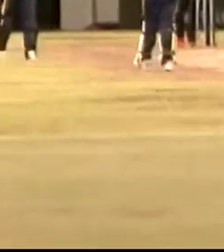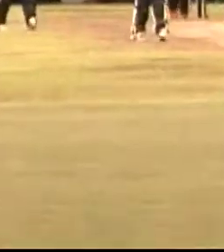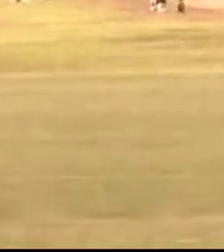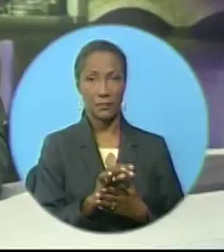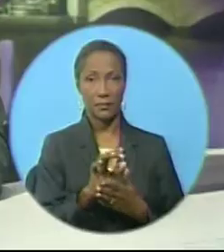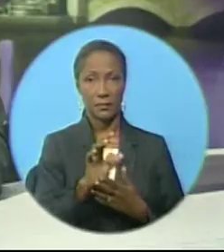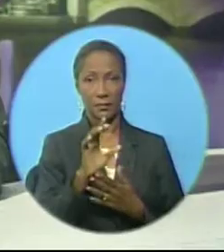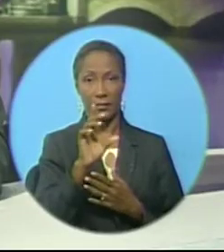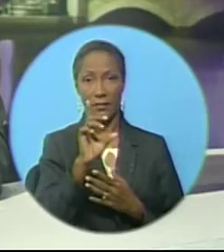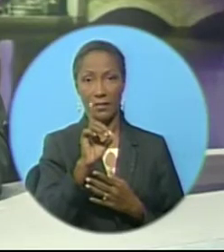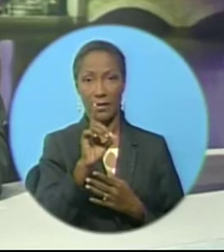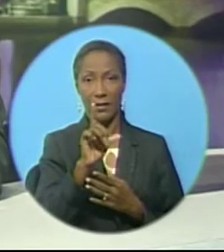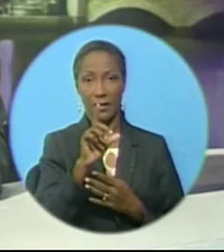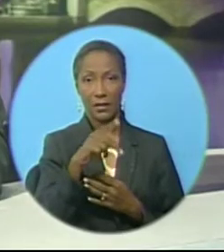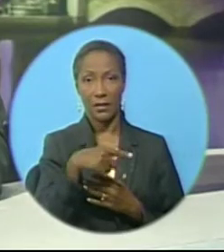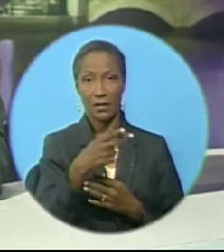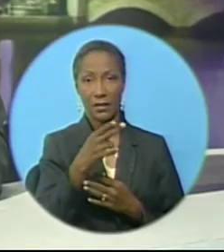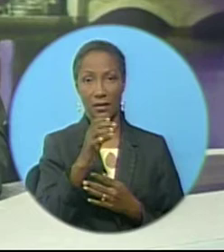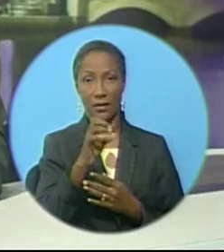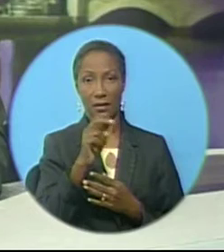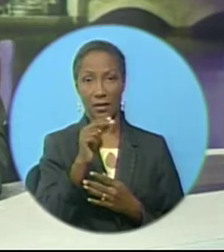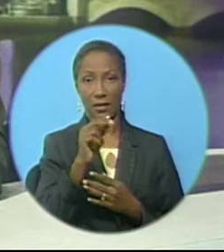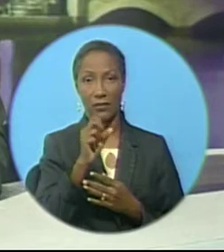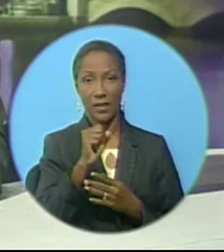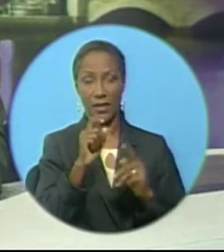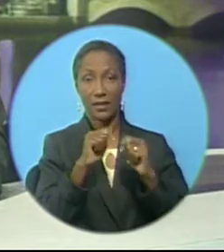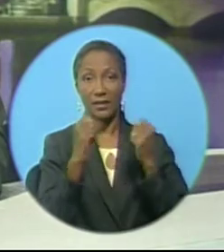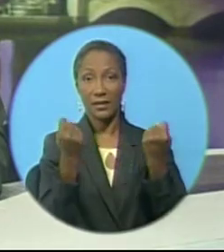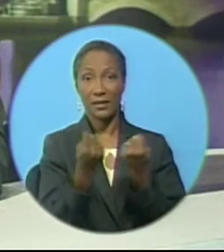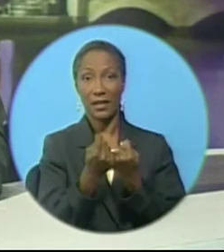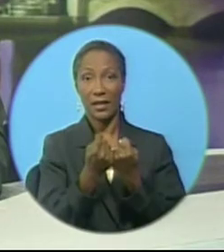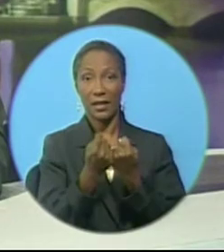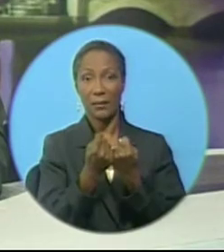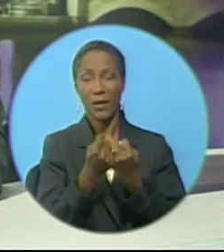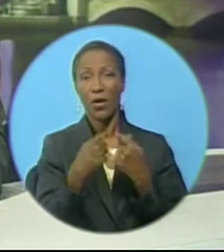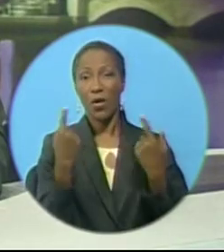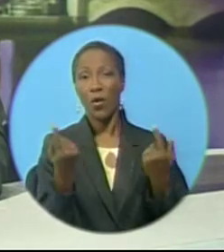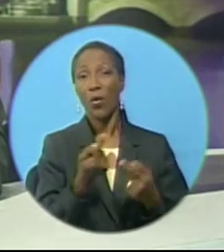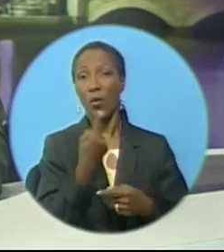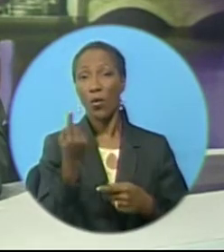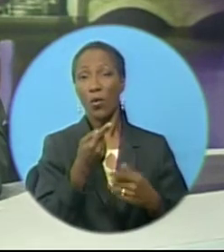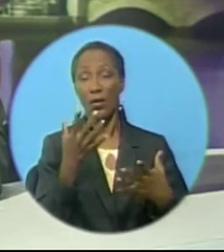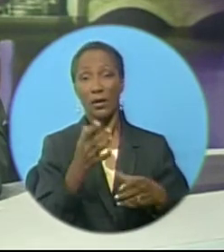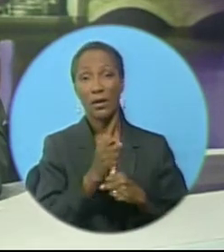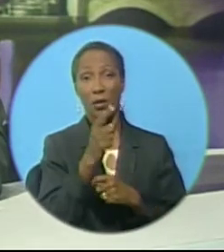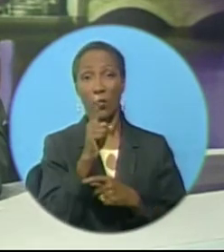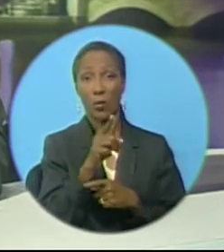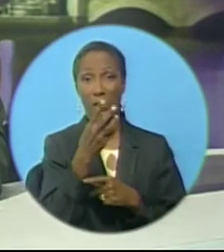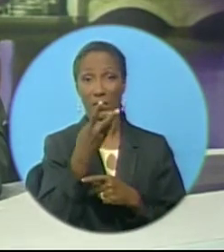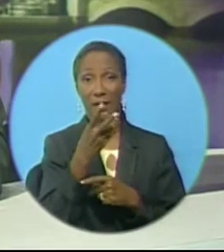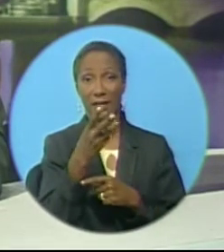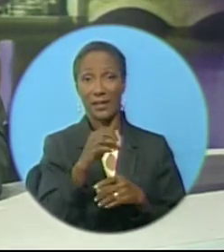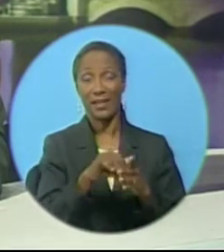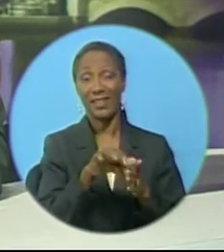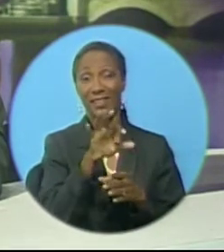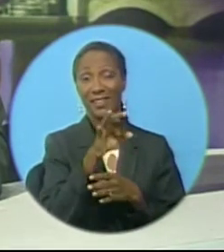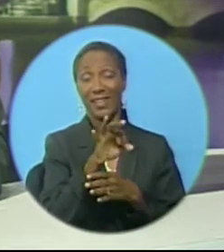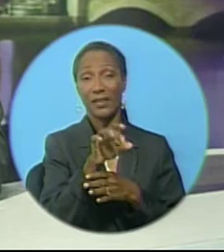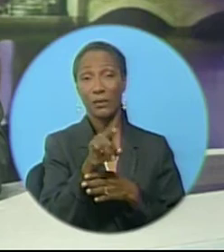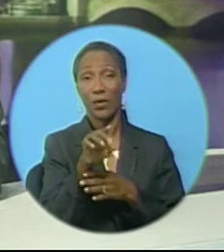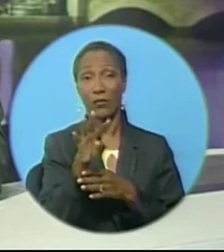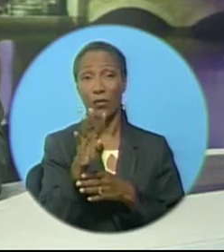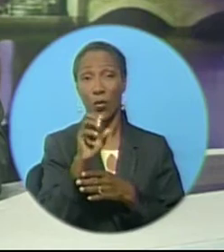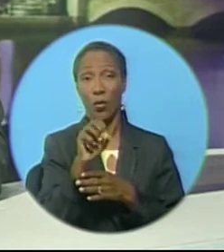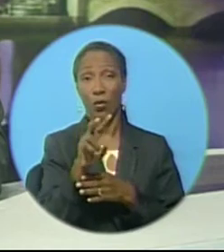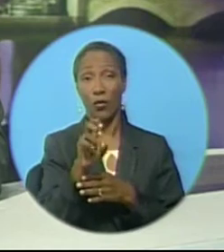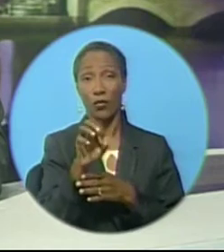Sports. Thanks, Damien. The Dolphins, in reply, sank to 116 all out in 19.4 overs, with Keon